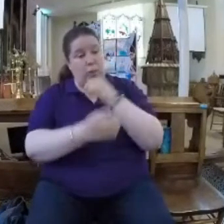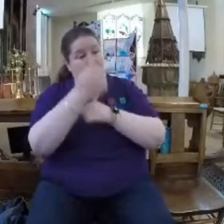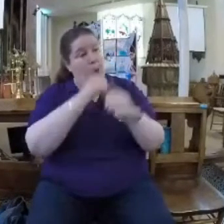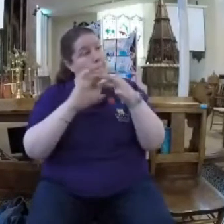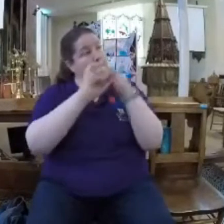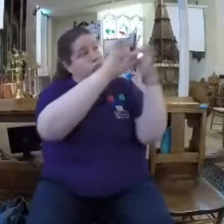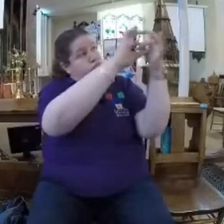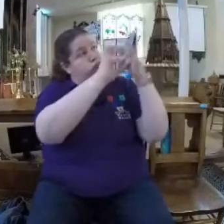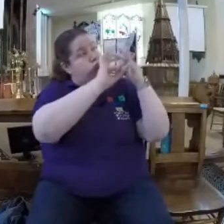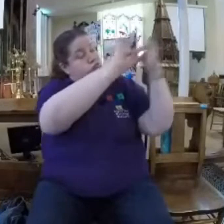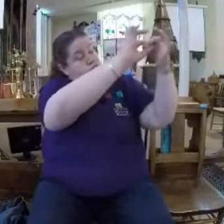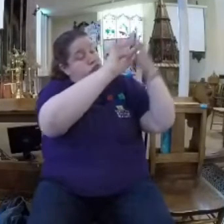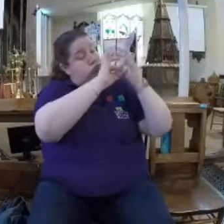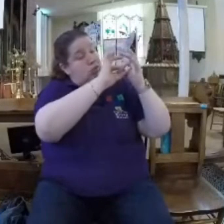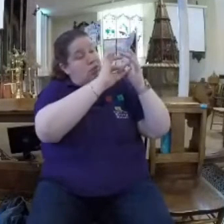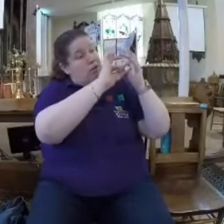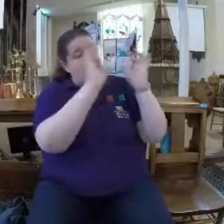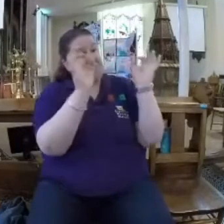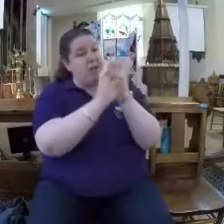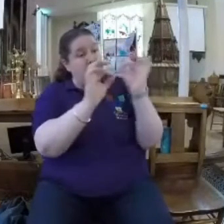Nothing separates us from the love of God.